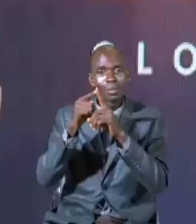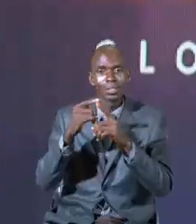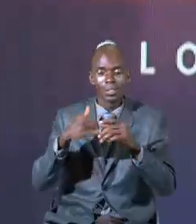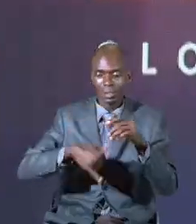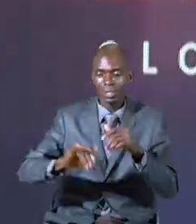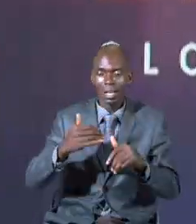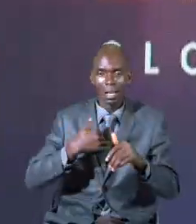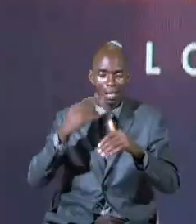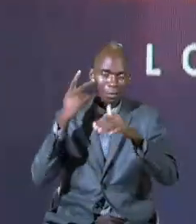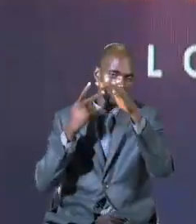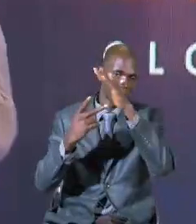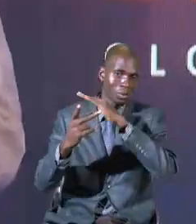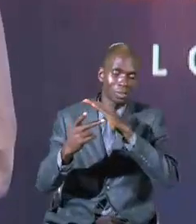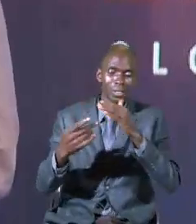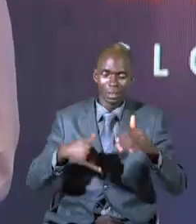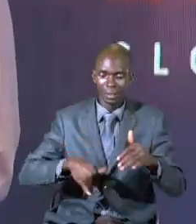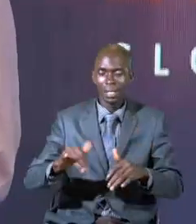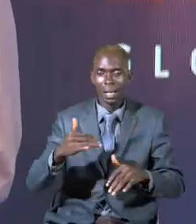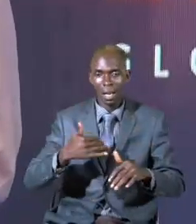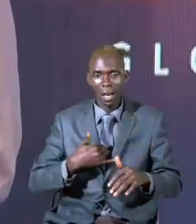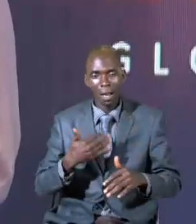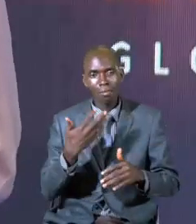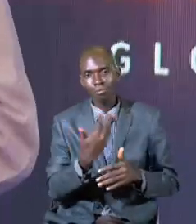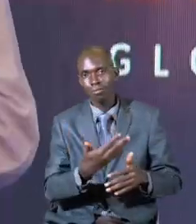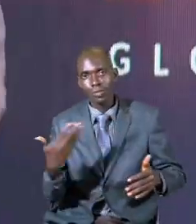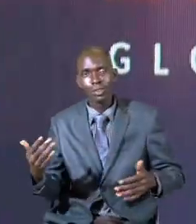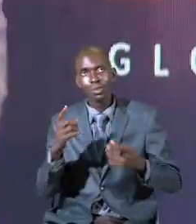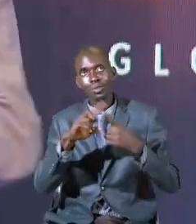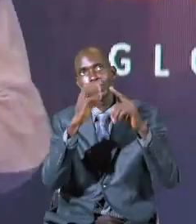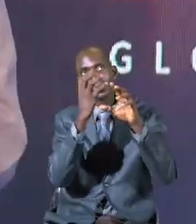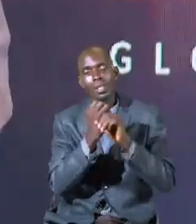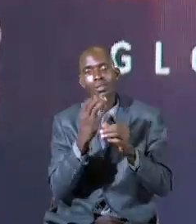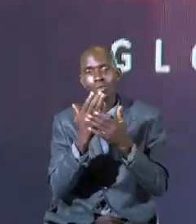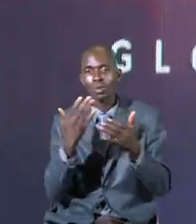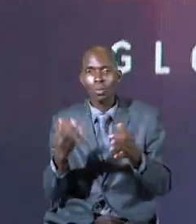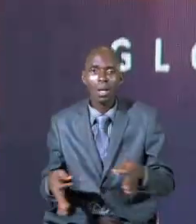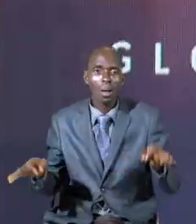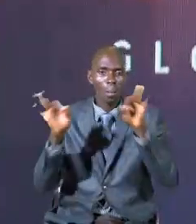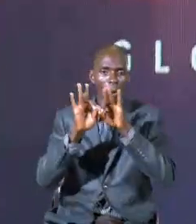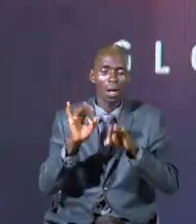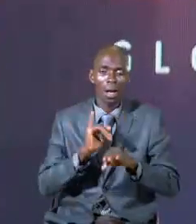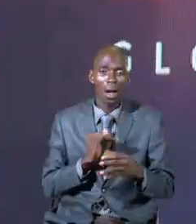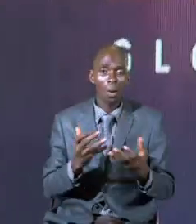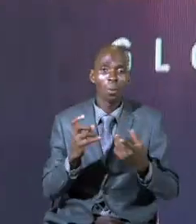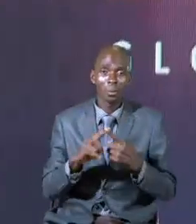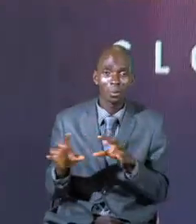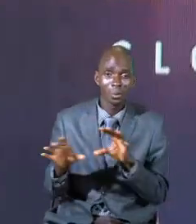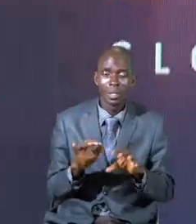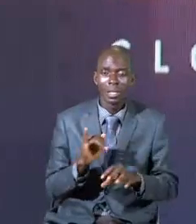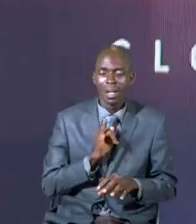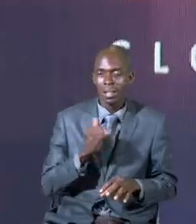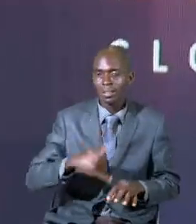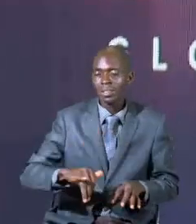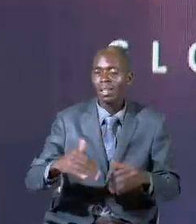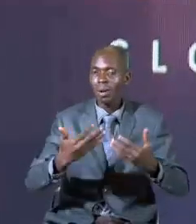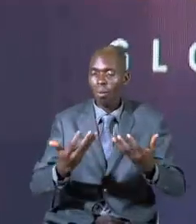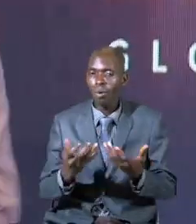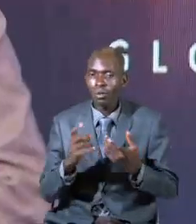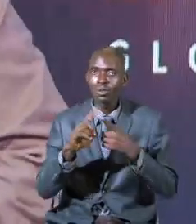have something important I want to do, I still want to achieve something I have